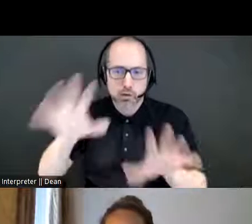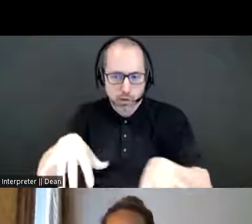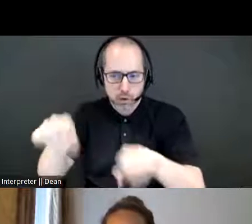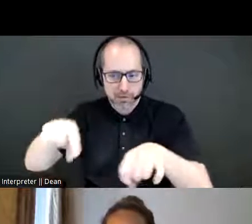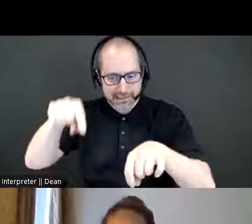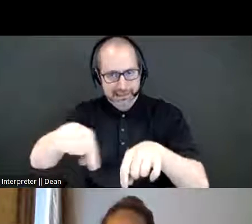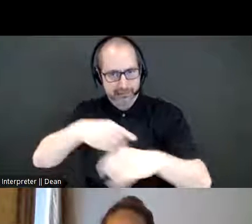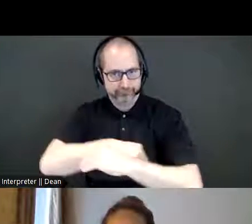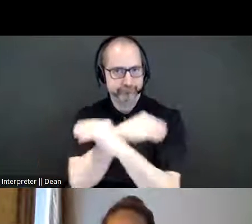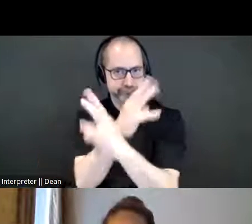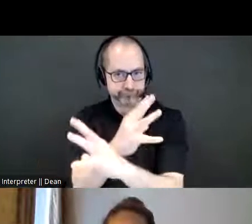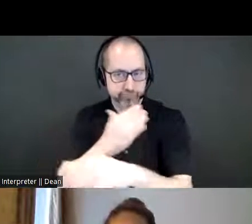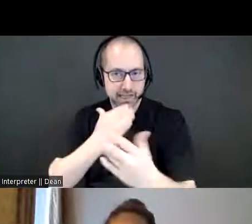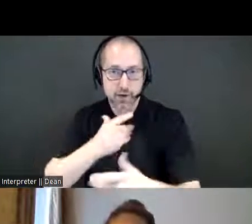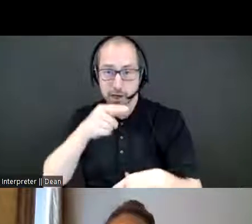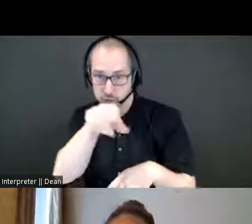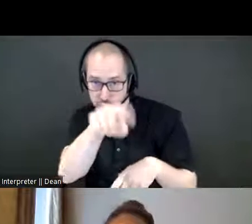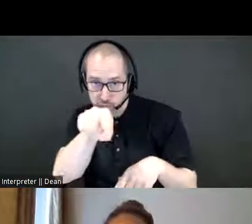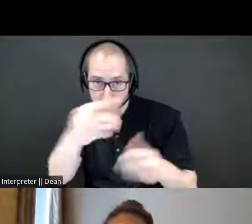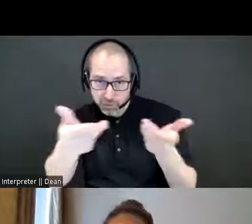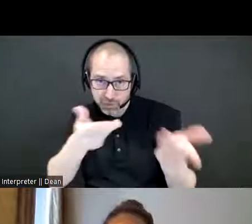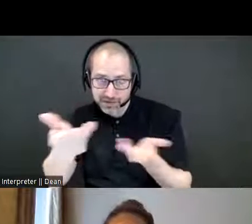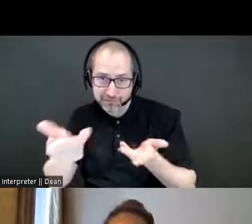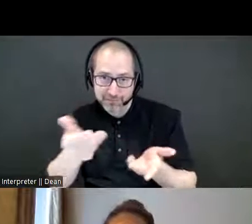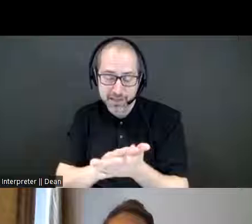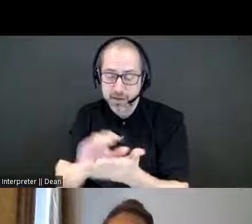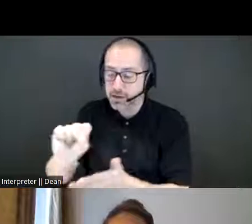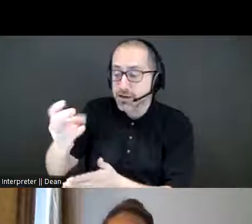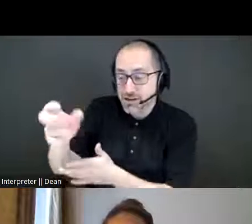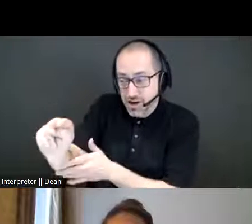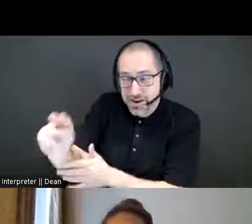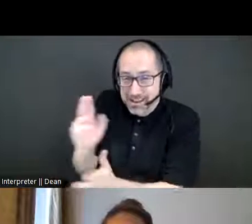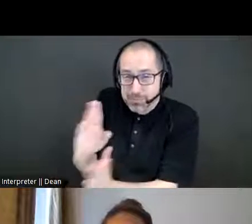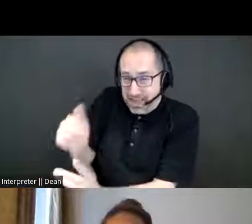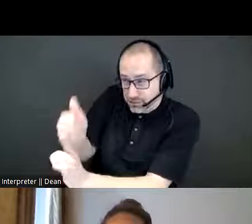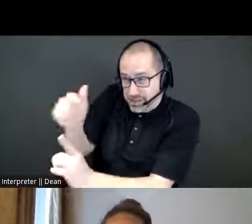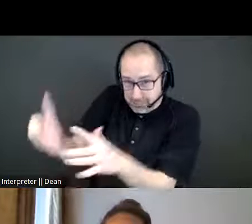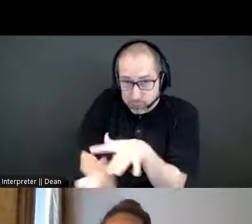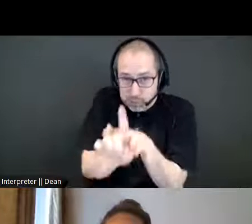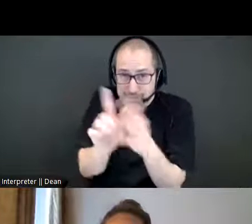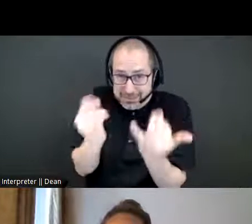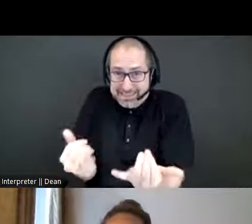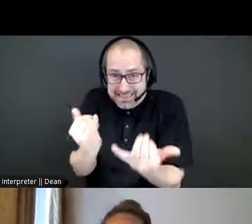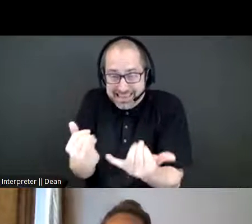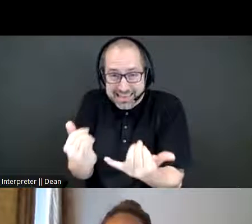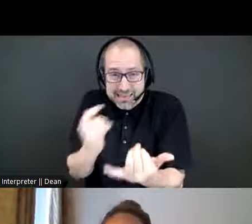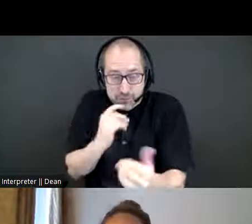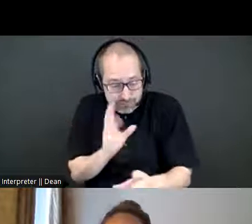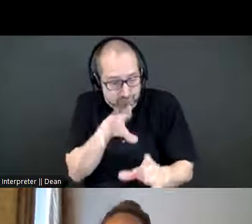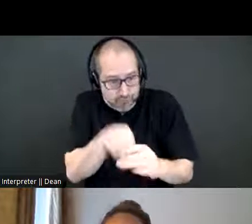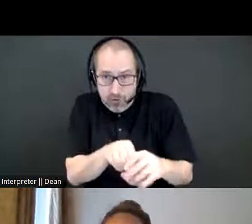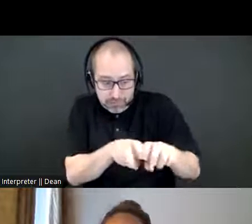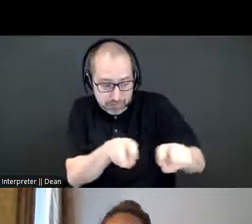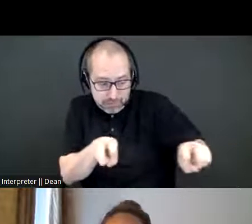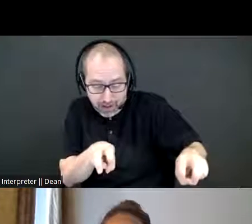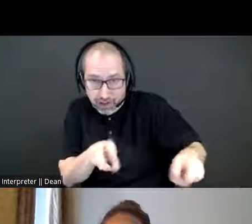and to welcome all participants. Sharon had planned to be here in person to participate on the panel of presenters,